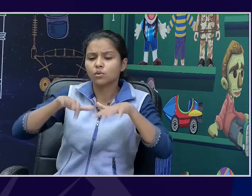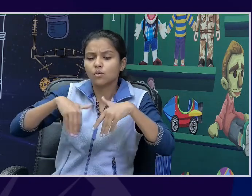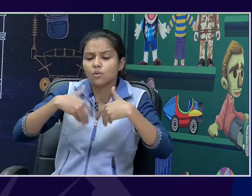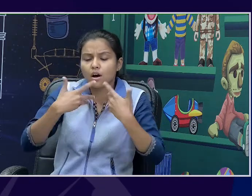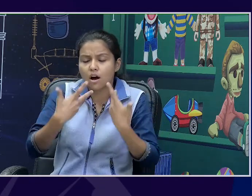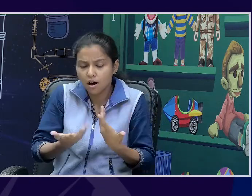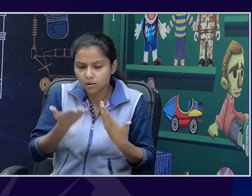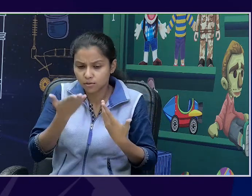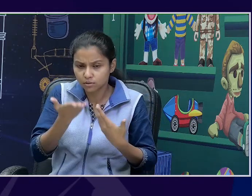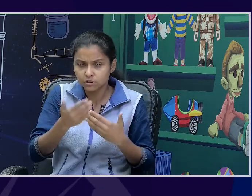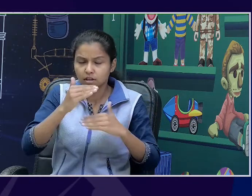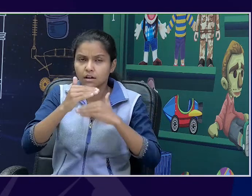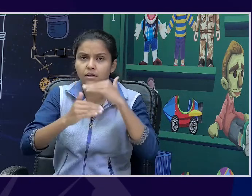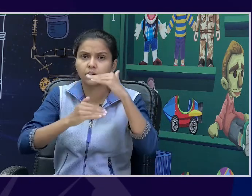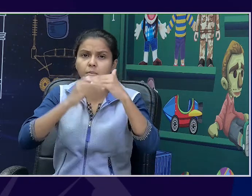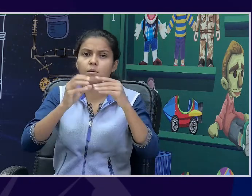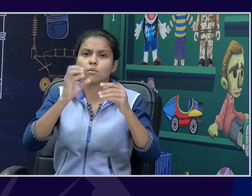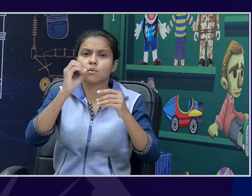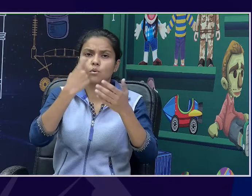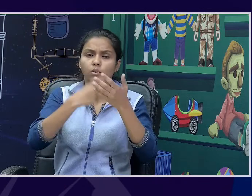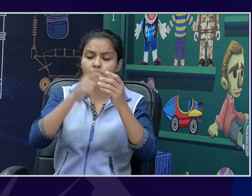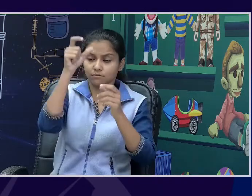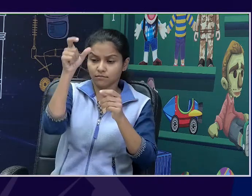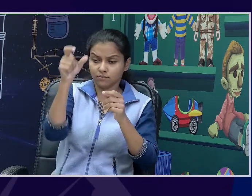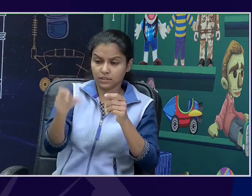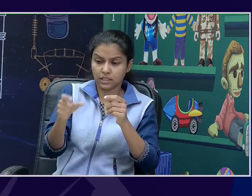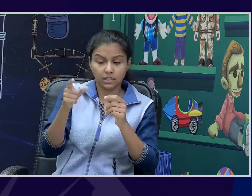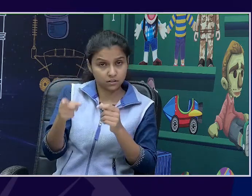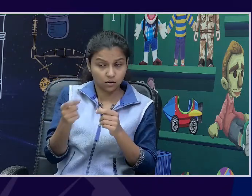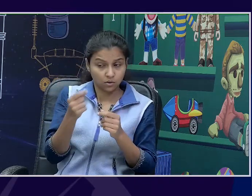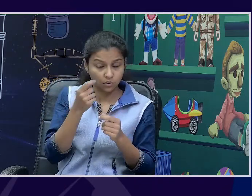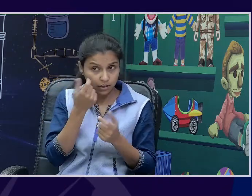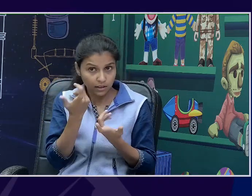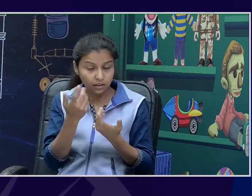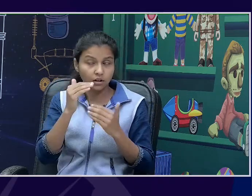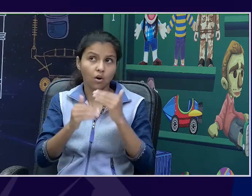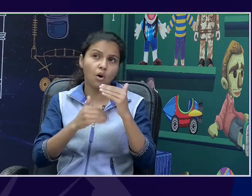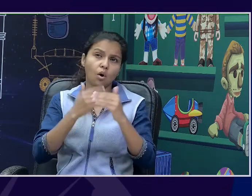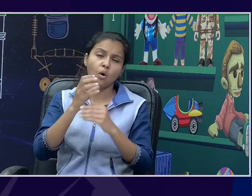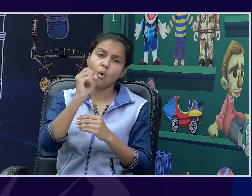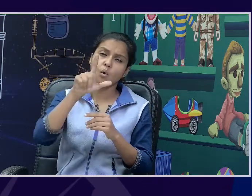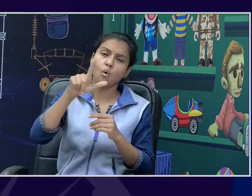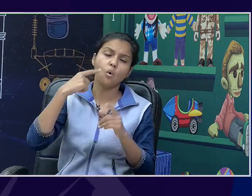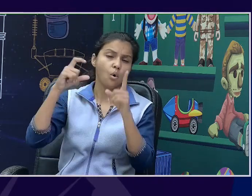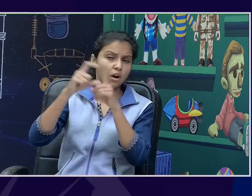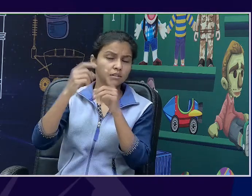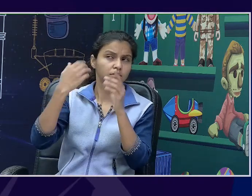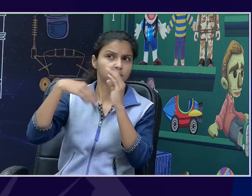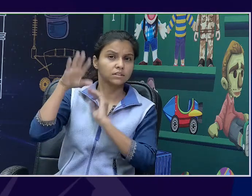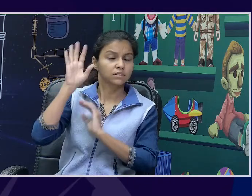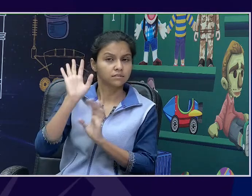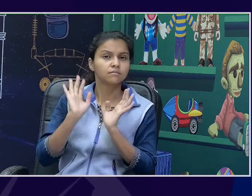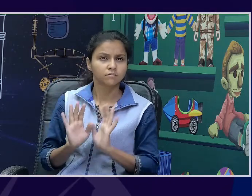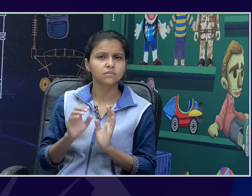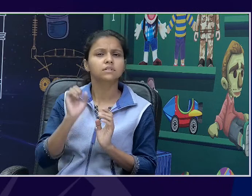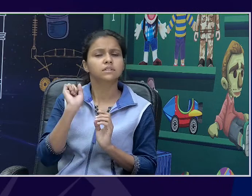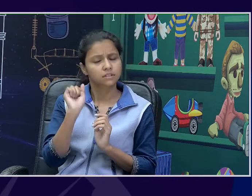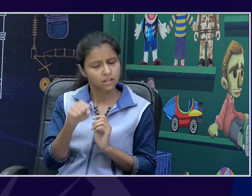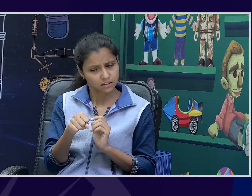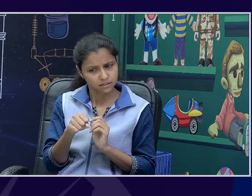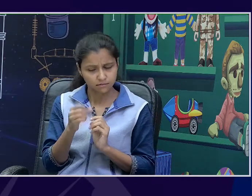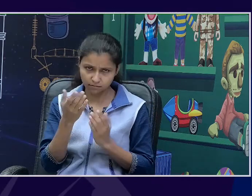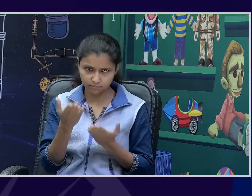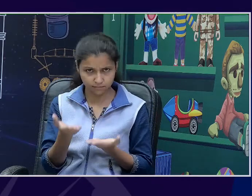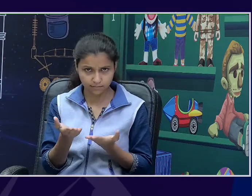did the Douglas, our author, make sure that he conquered the old terror? Yes, like these 4 strategies he